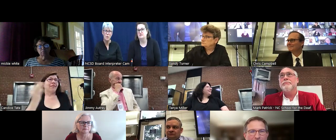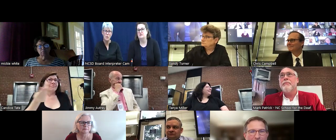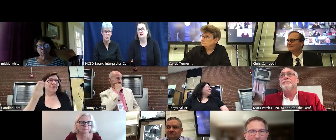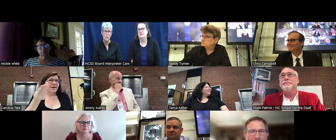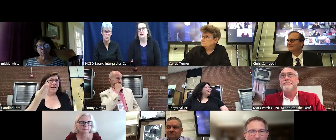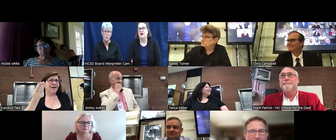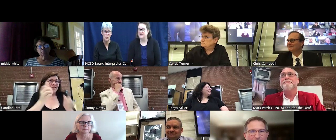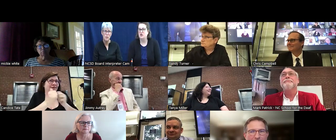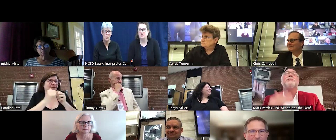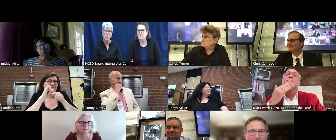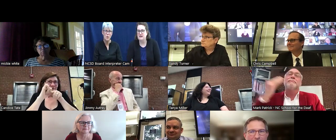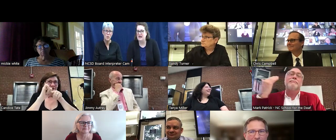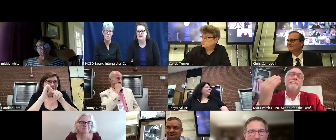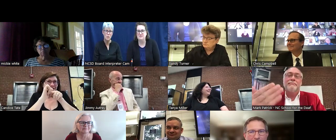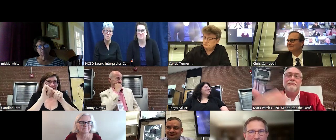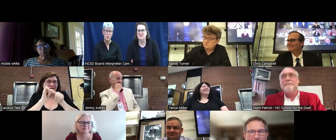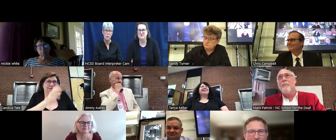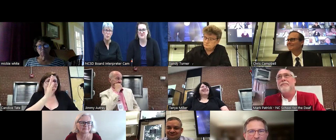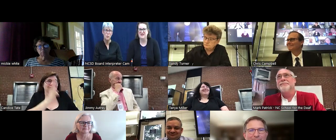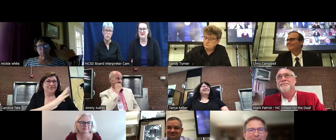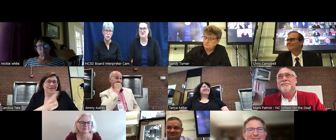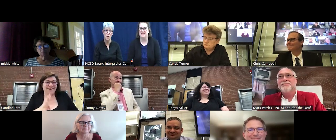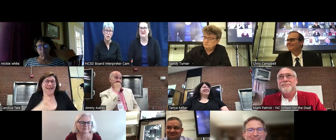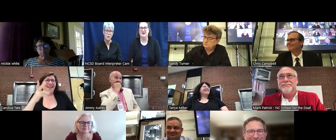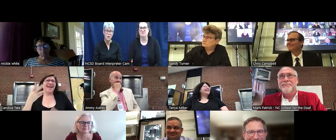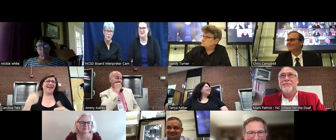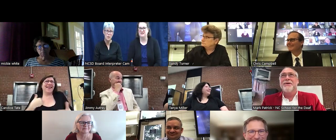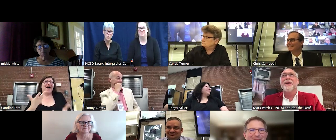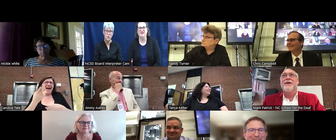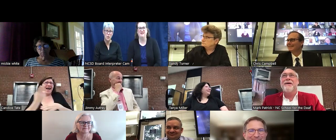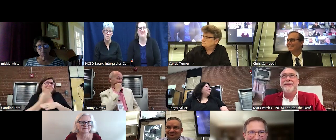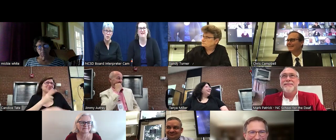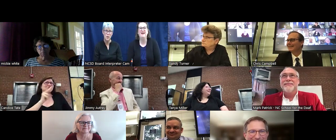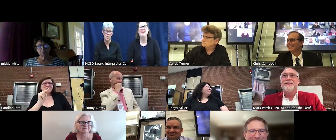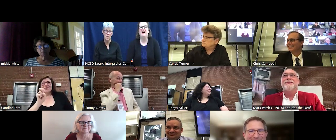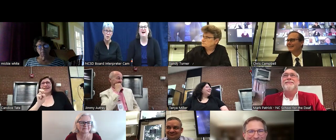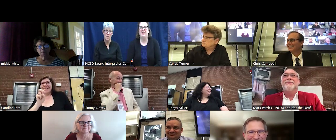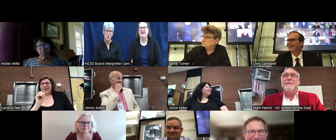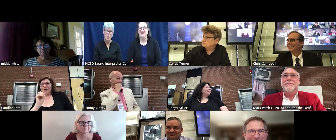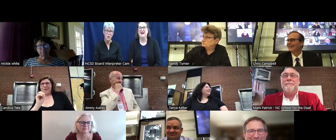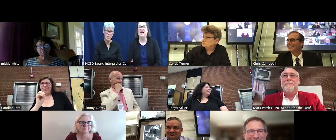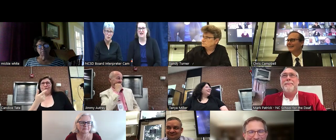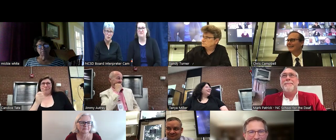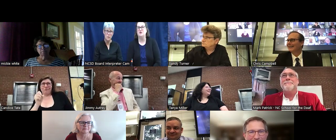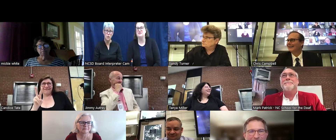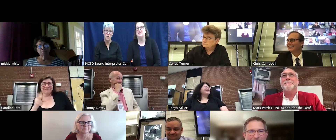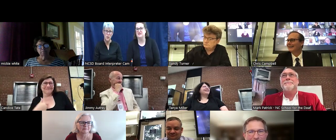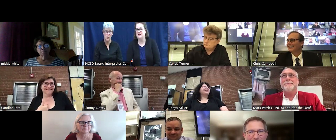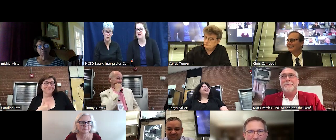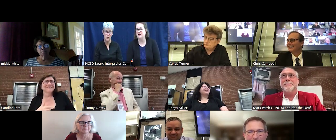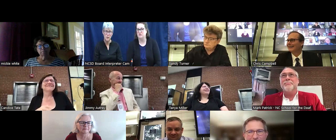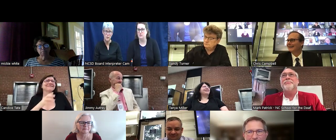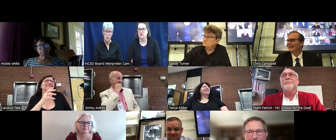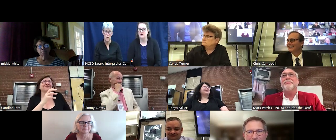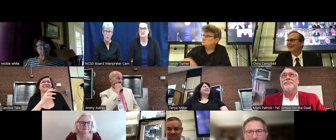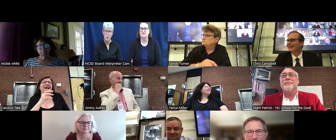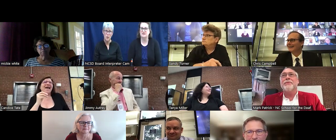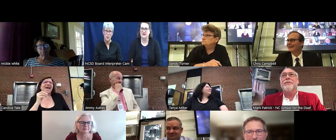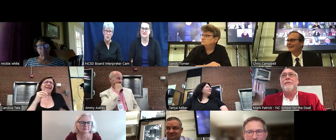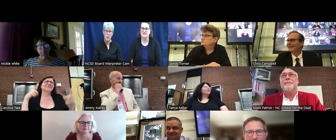First, I say good luck Monday with that training. God bless you. I have used NeoGov